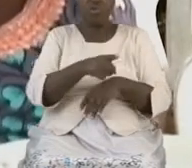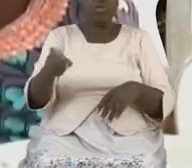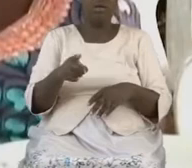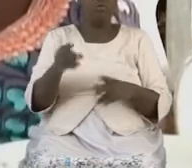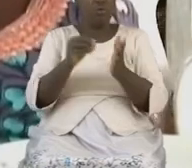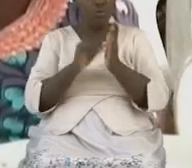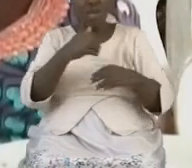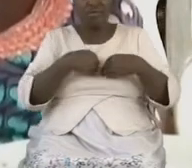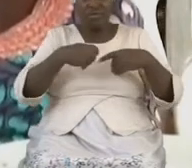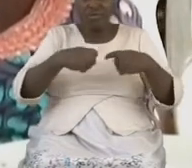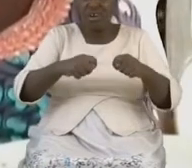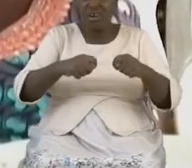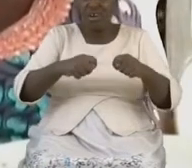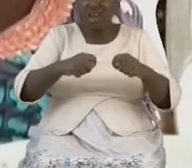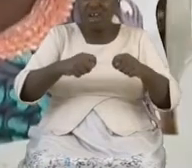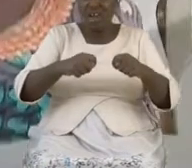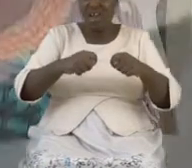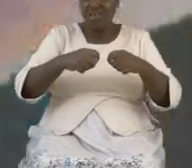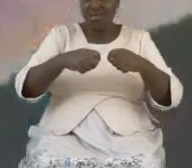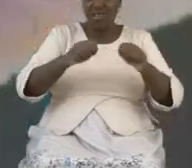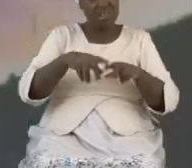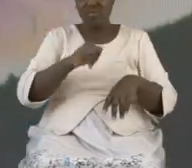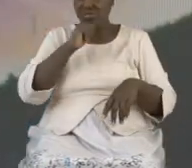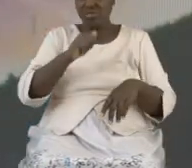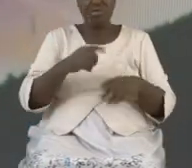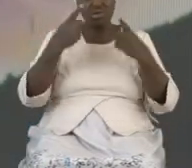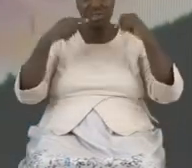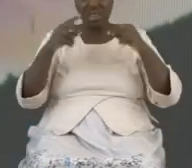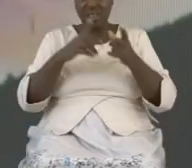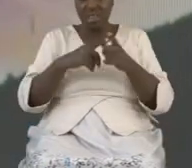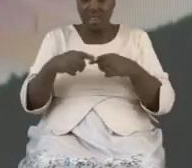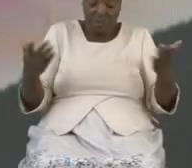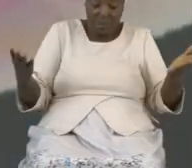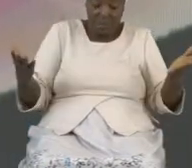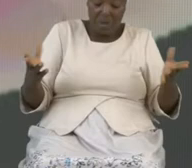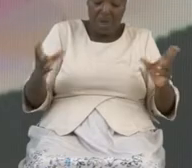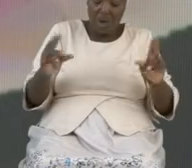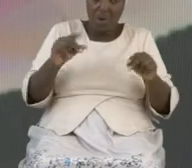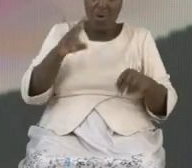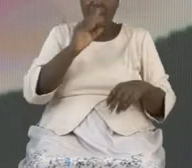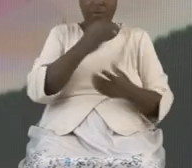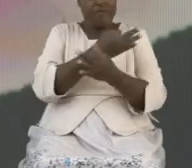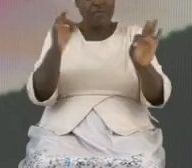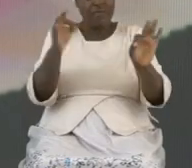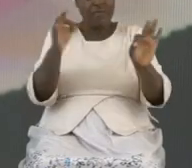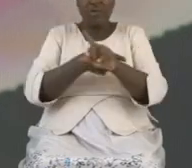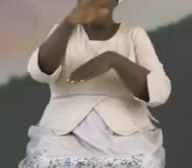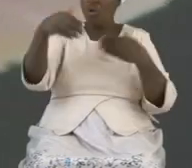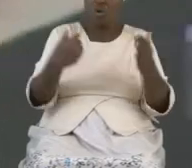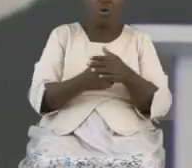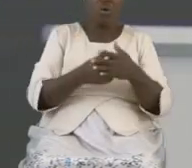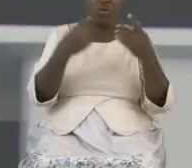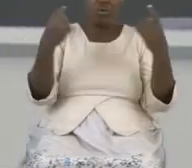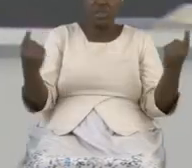say, nobody can be free from all sins because of their own experience. Number